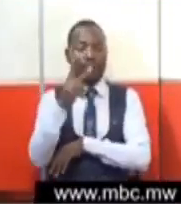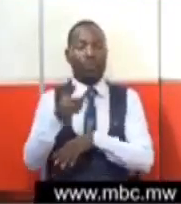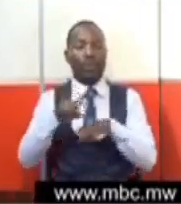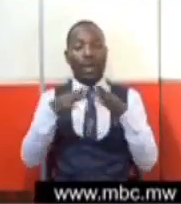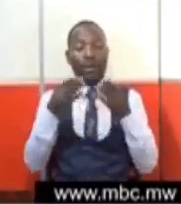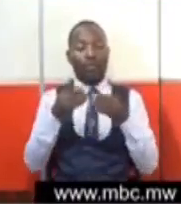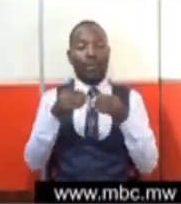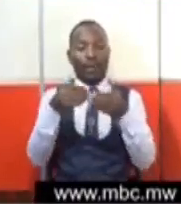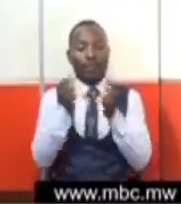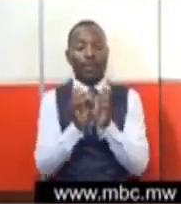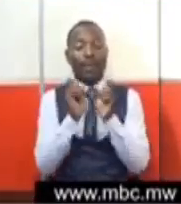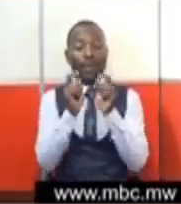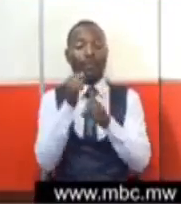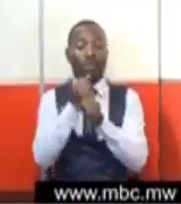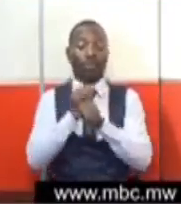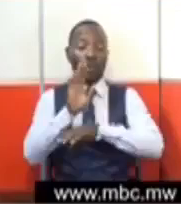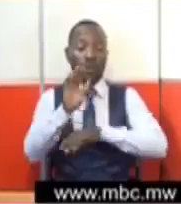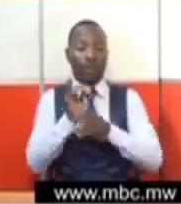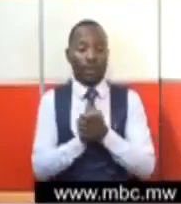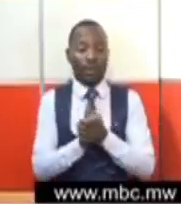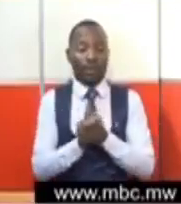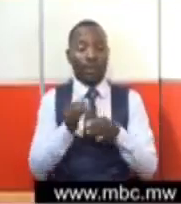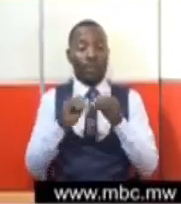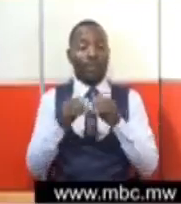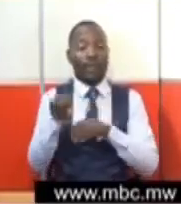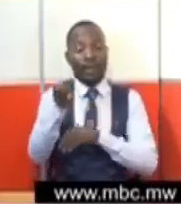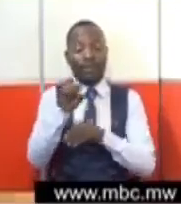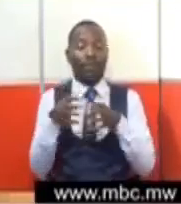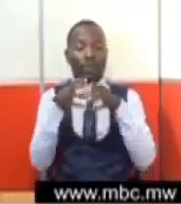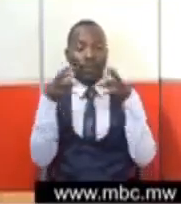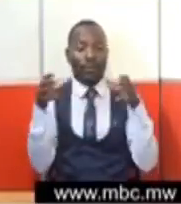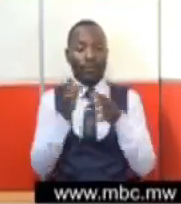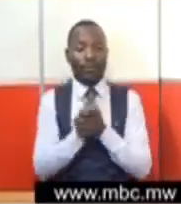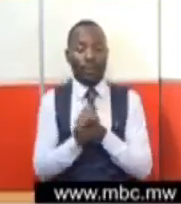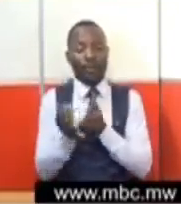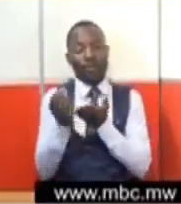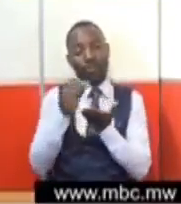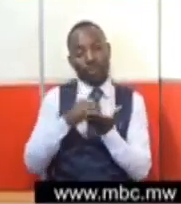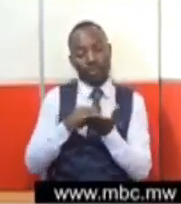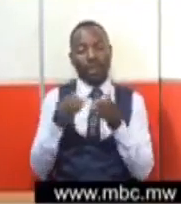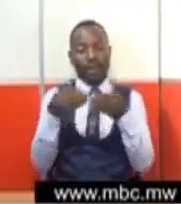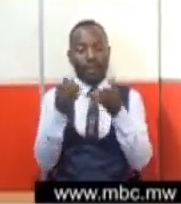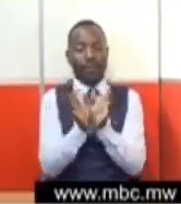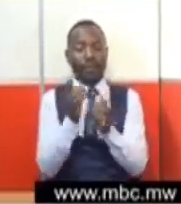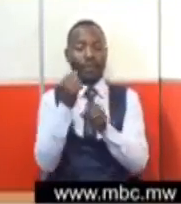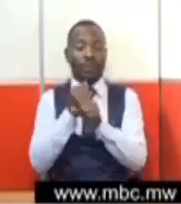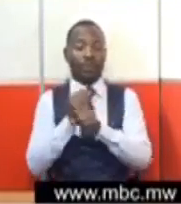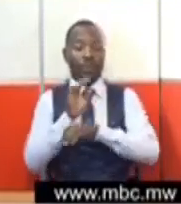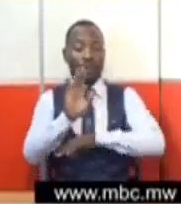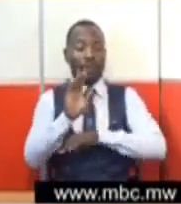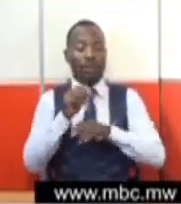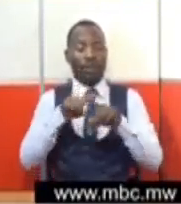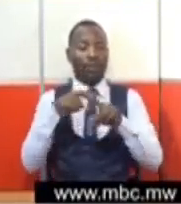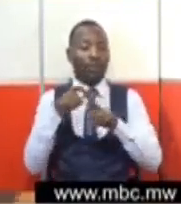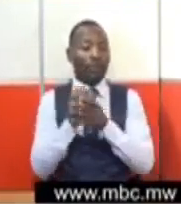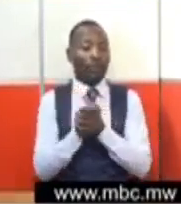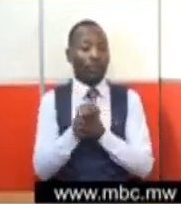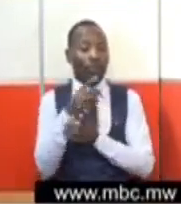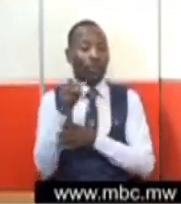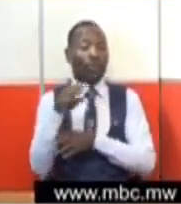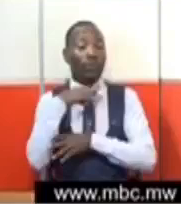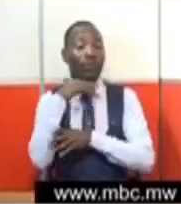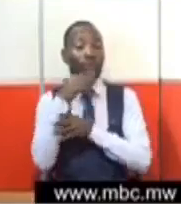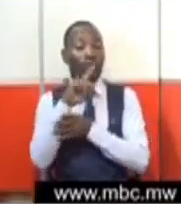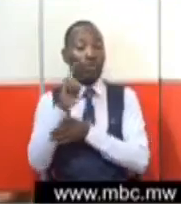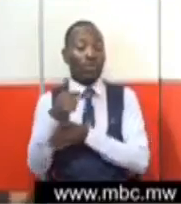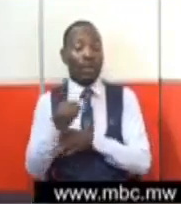factory, once commissioned with production of cement on a larger scale, will increase the company's production levels from 300 tons to 2,000